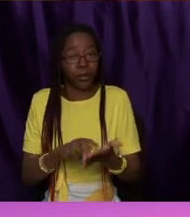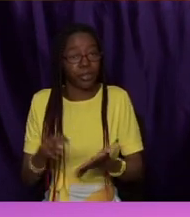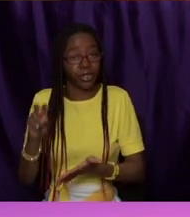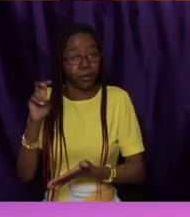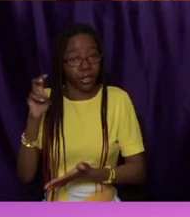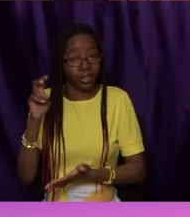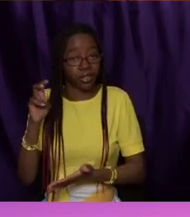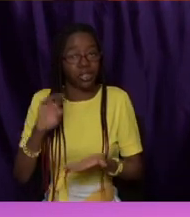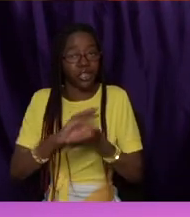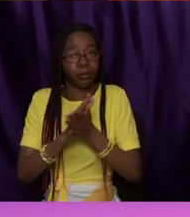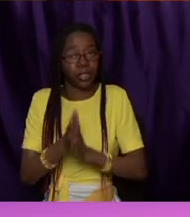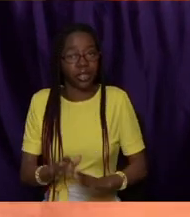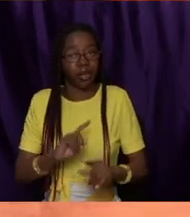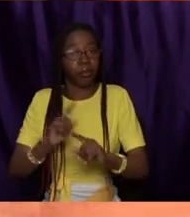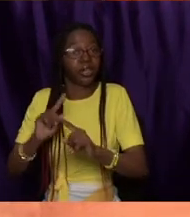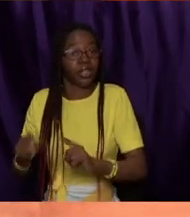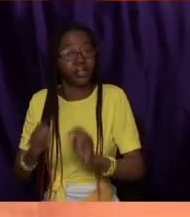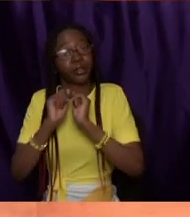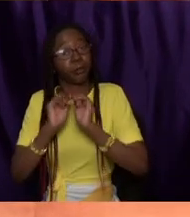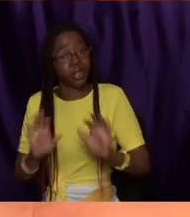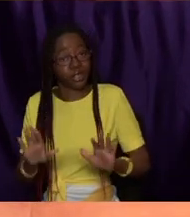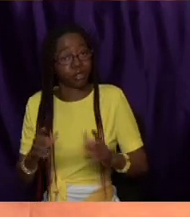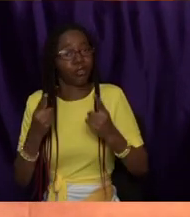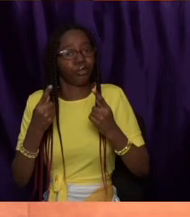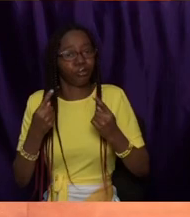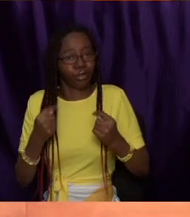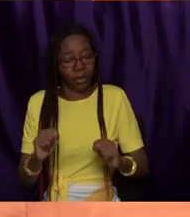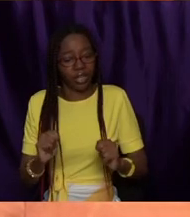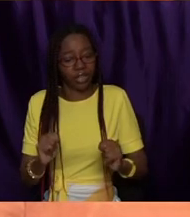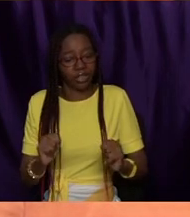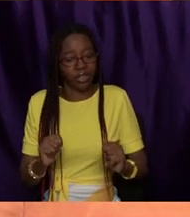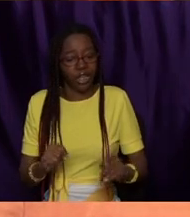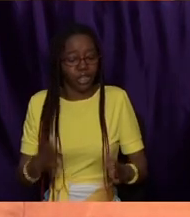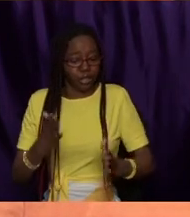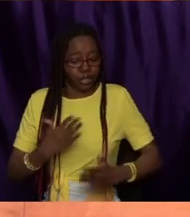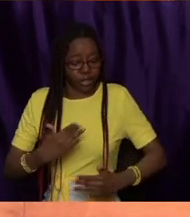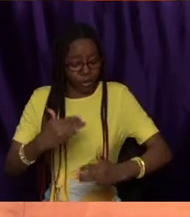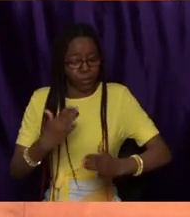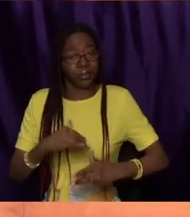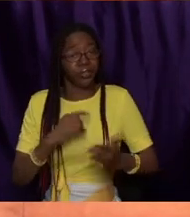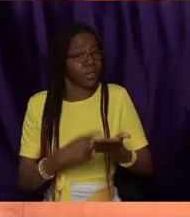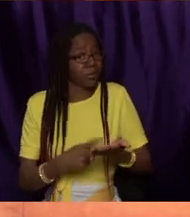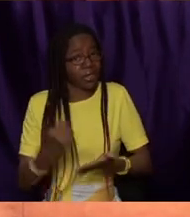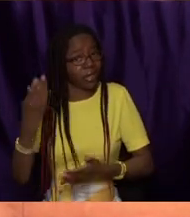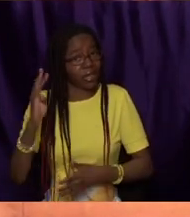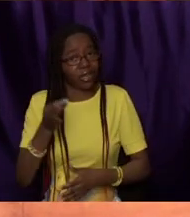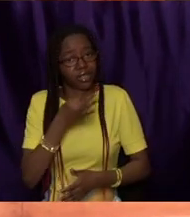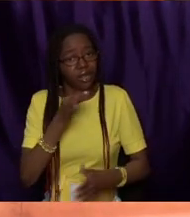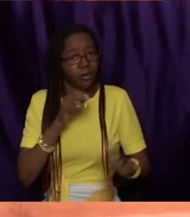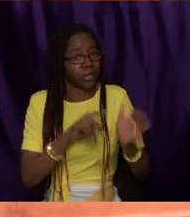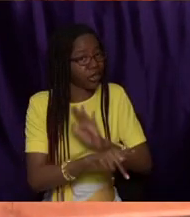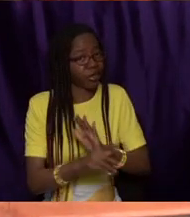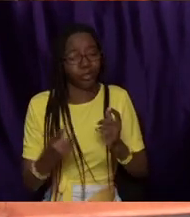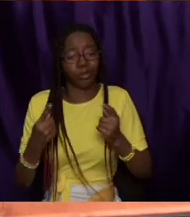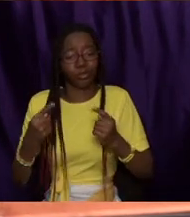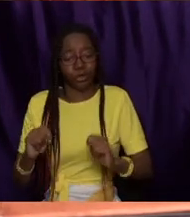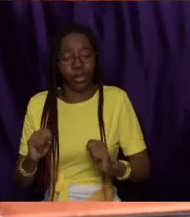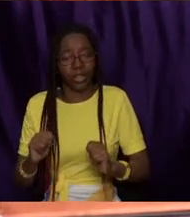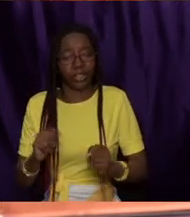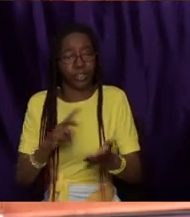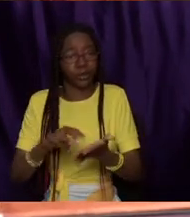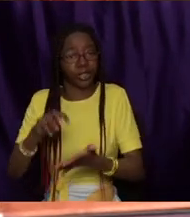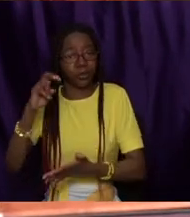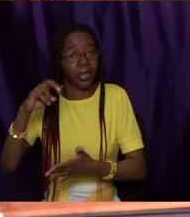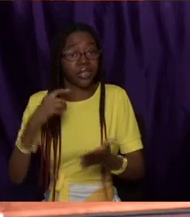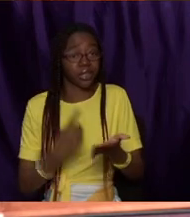to become multiple seed. You trying to resuscitate something that God has already killed. You trying to